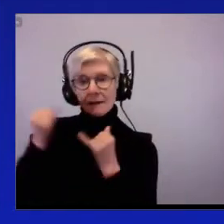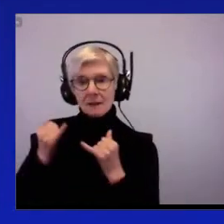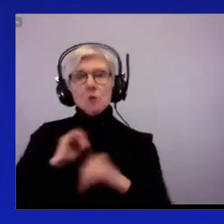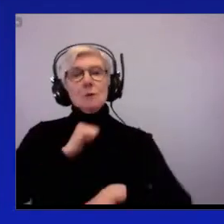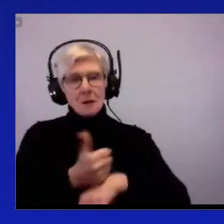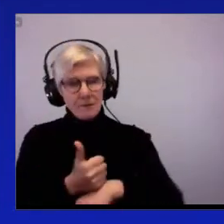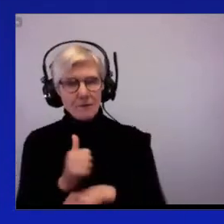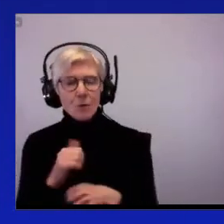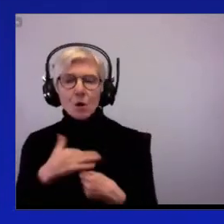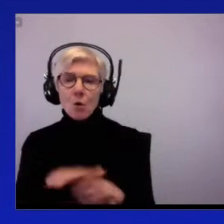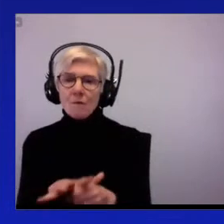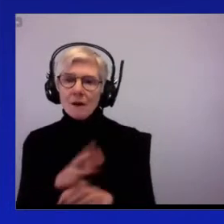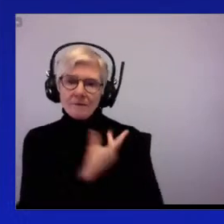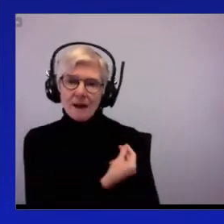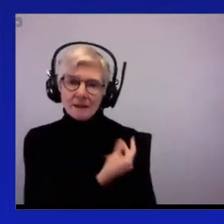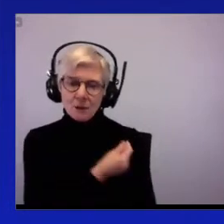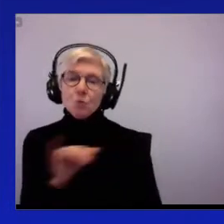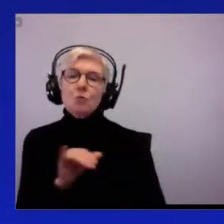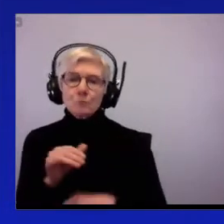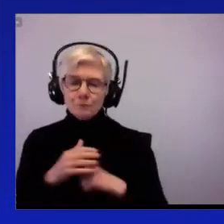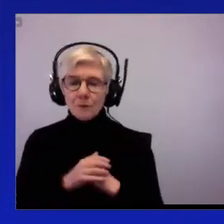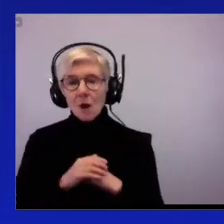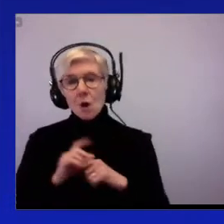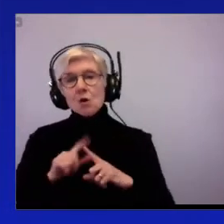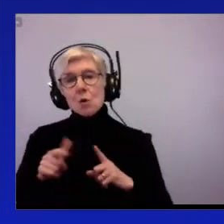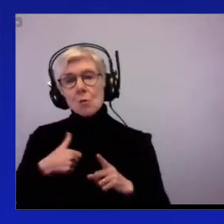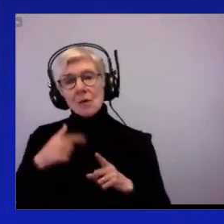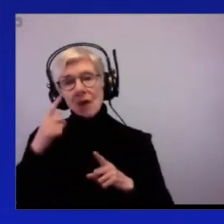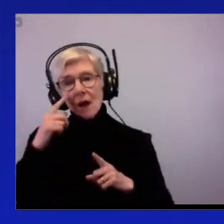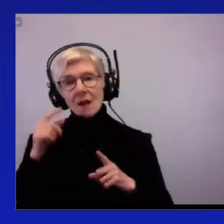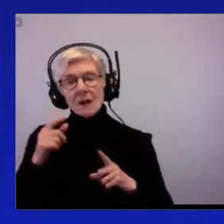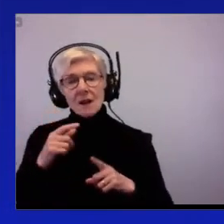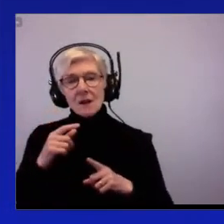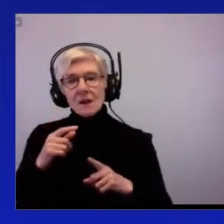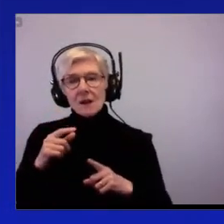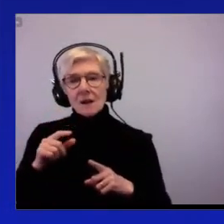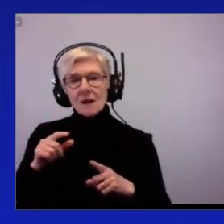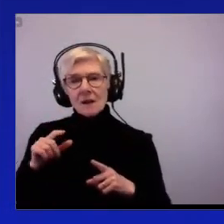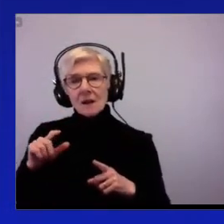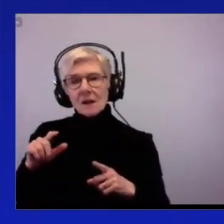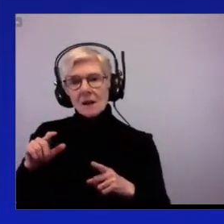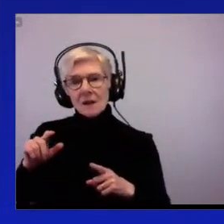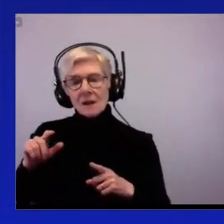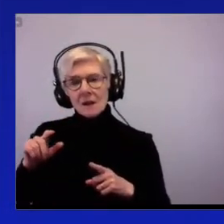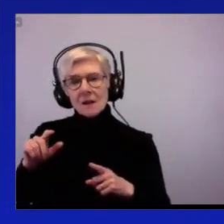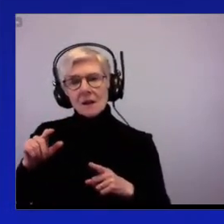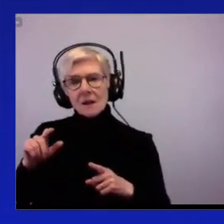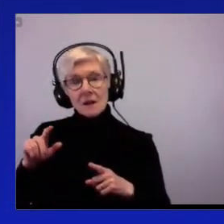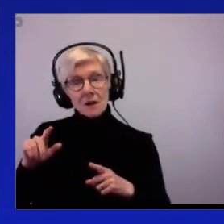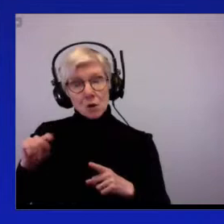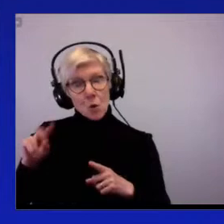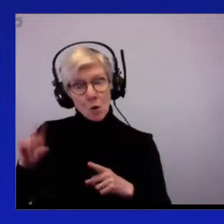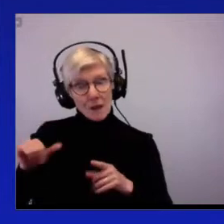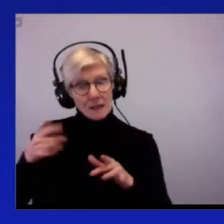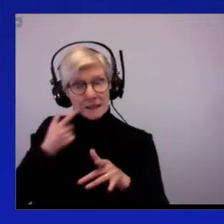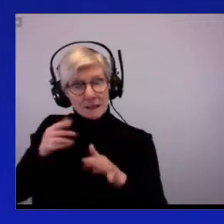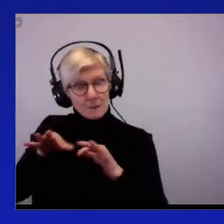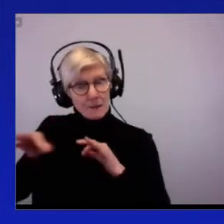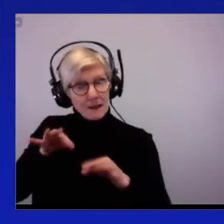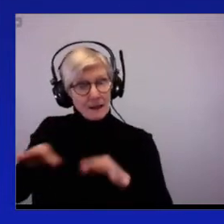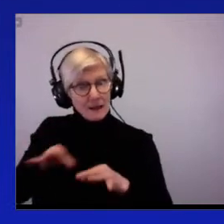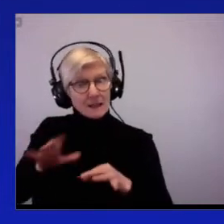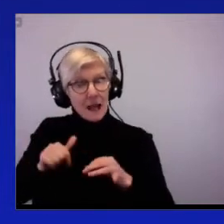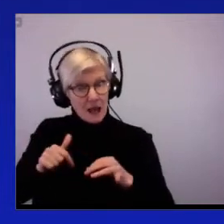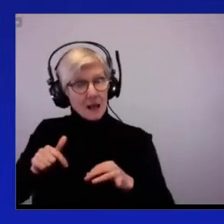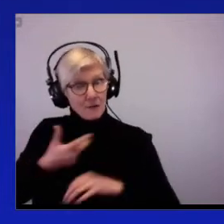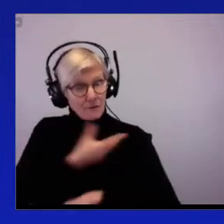so built right into the system for running the vaccine program that Mr. Demonte mentioned is a community engagement table,